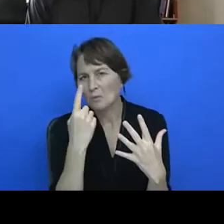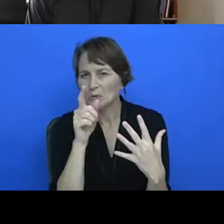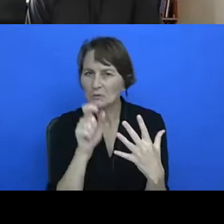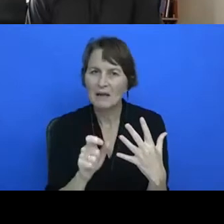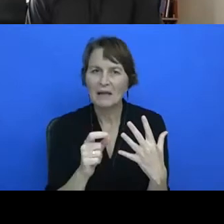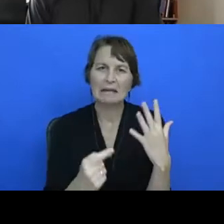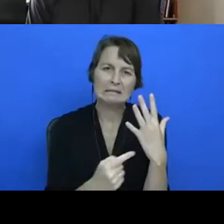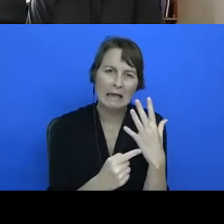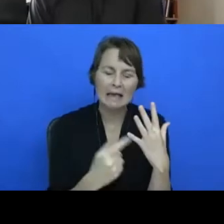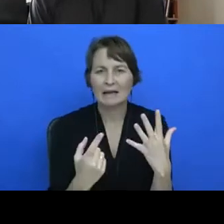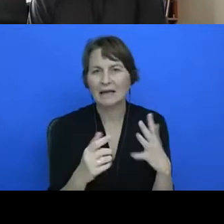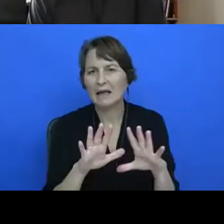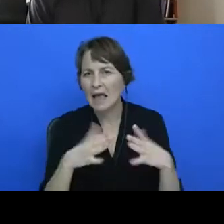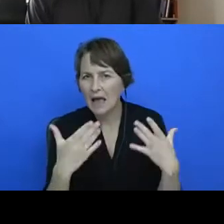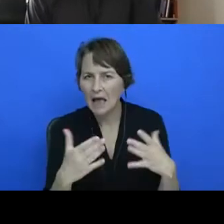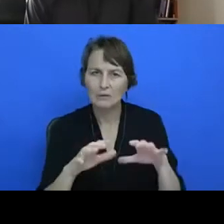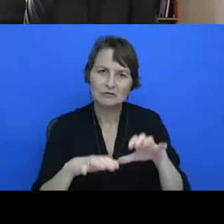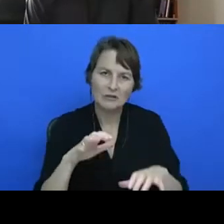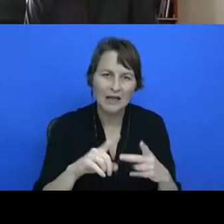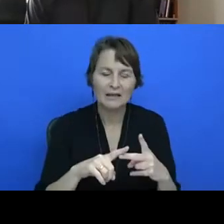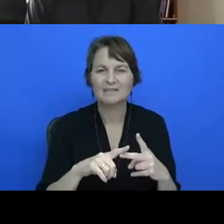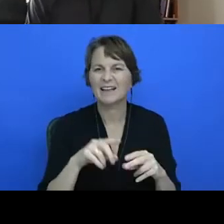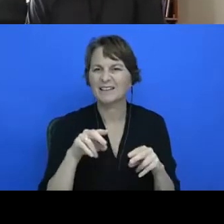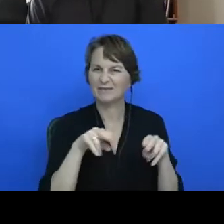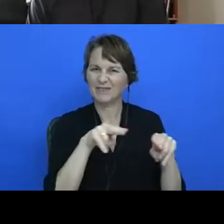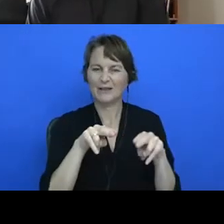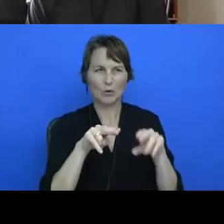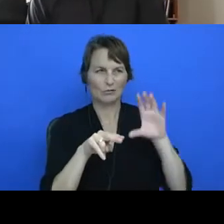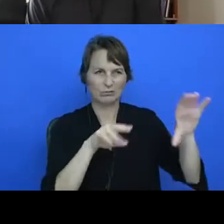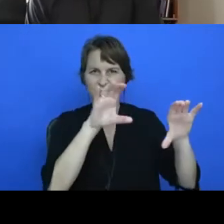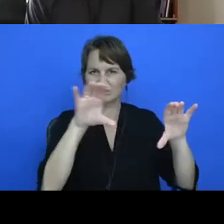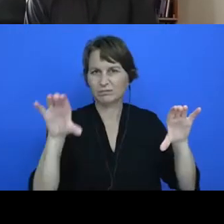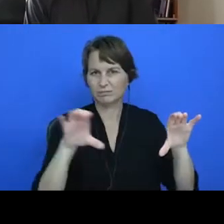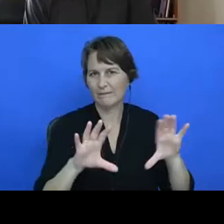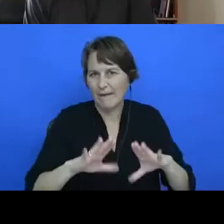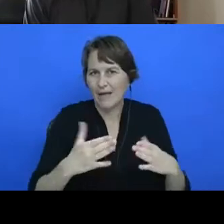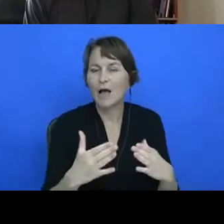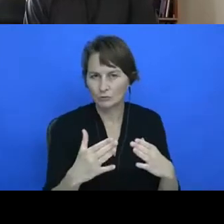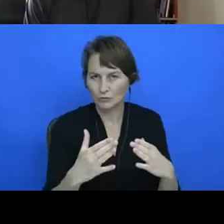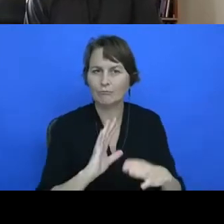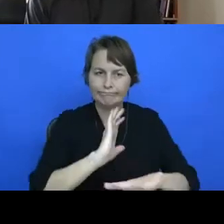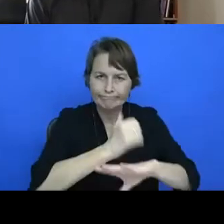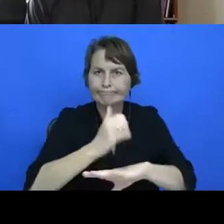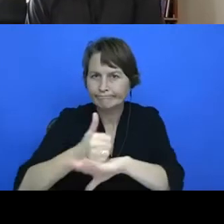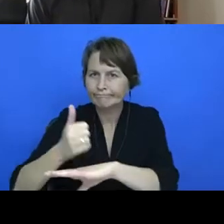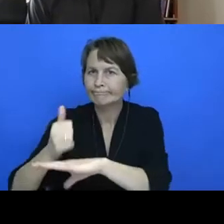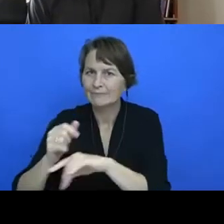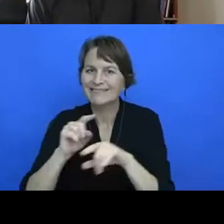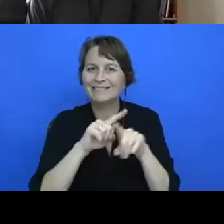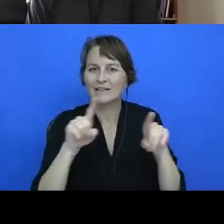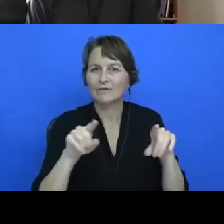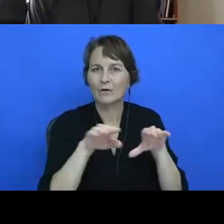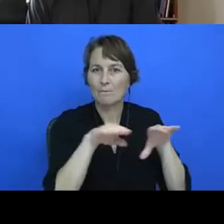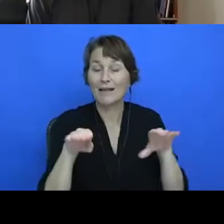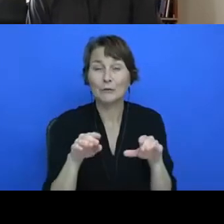use, where to put all the videos and so on. So we installed different platforms. So we were a very tiny little